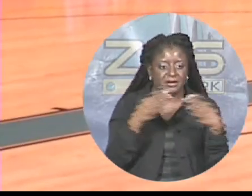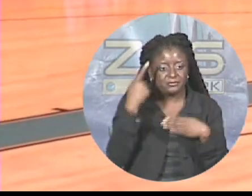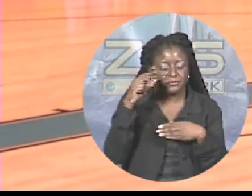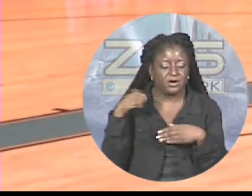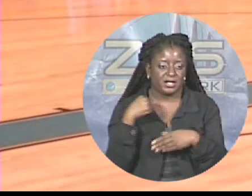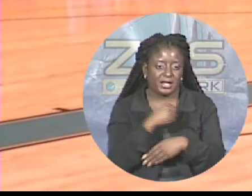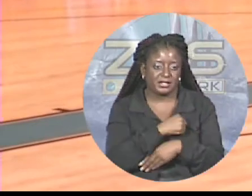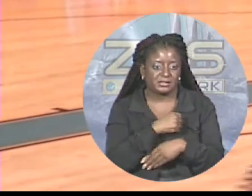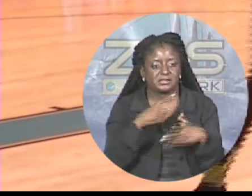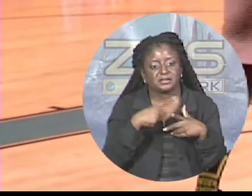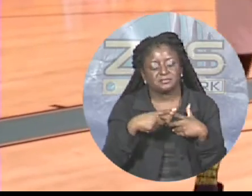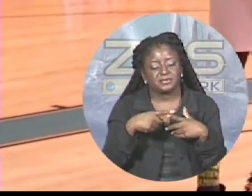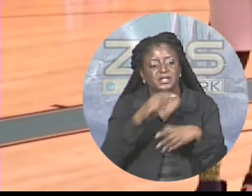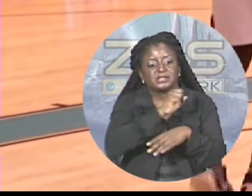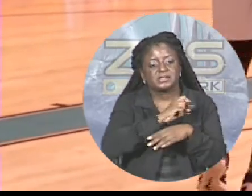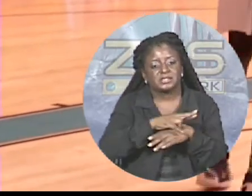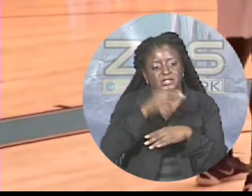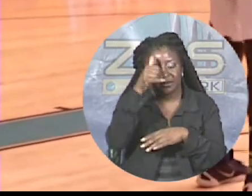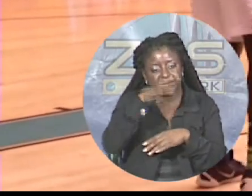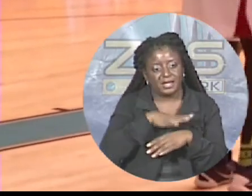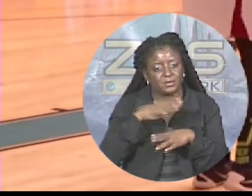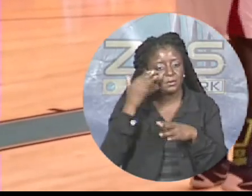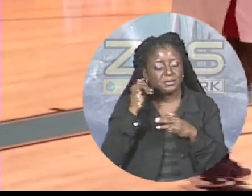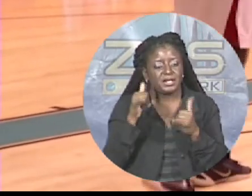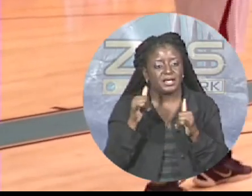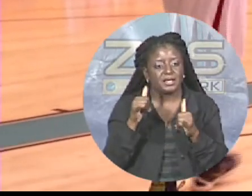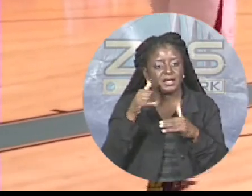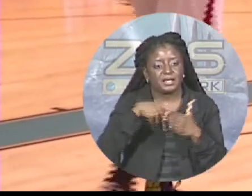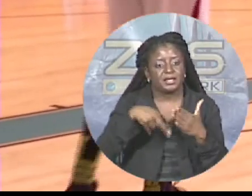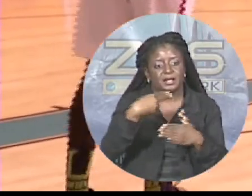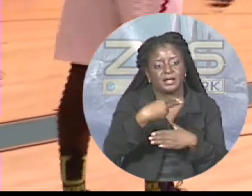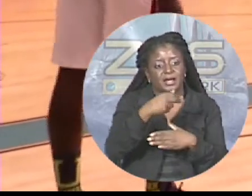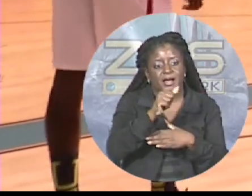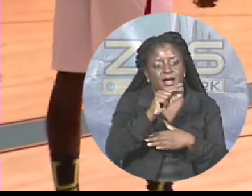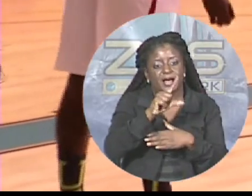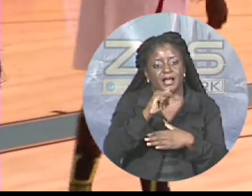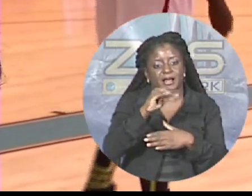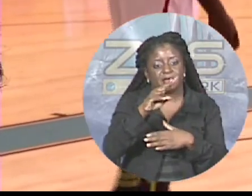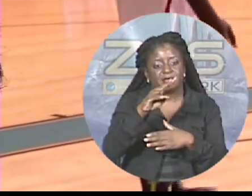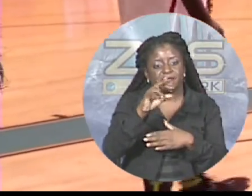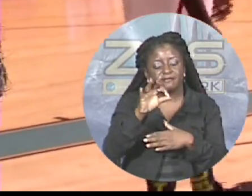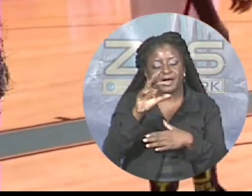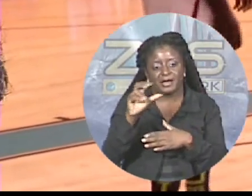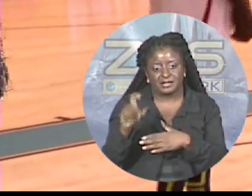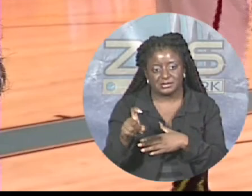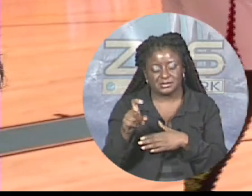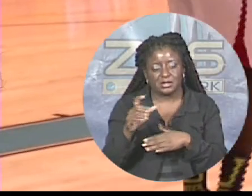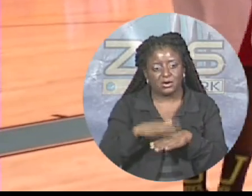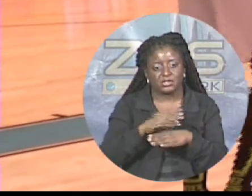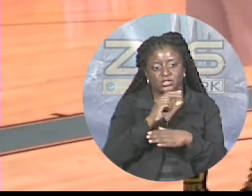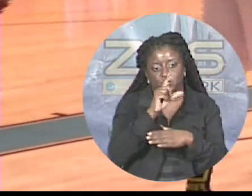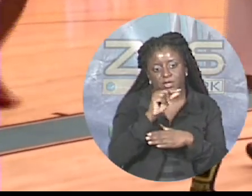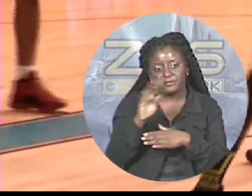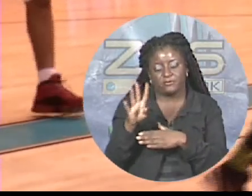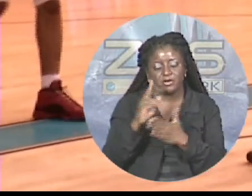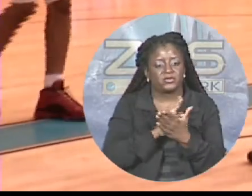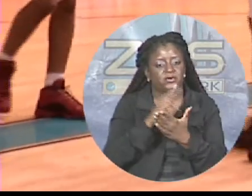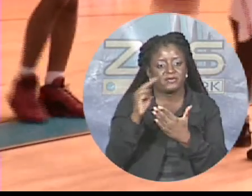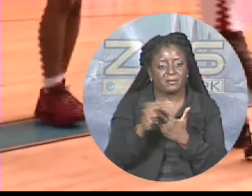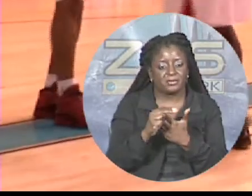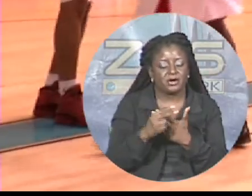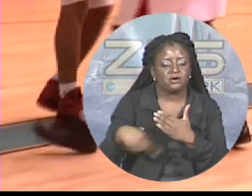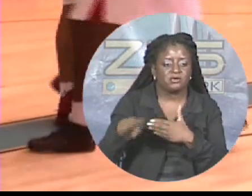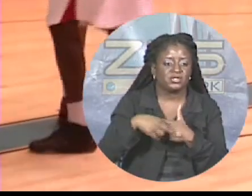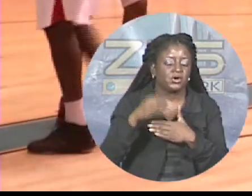new competition home and away will be playing in Halifax on the 24th of November, and then returning home on the 25th to play the U.S. Virgin Islands on